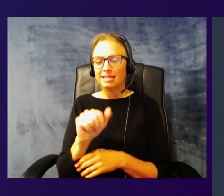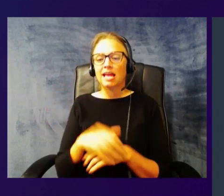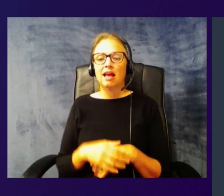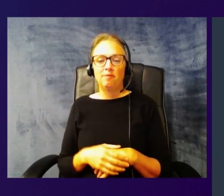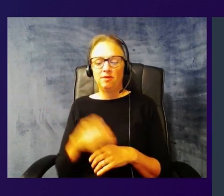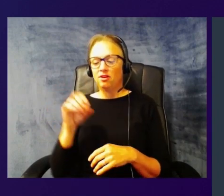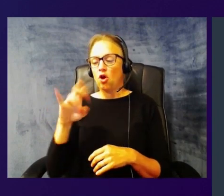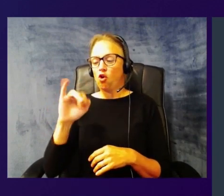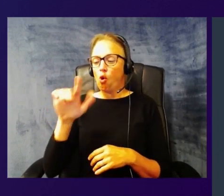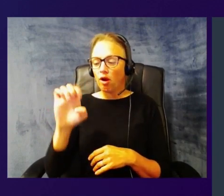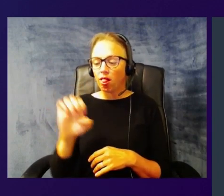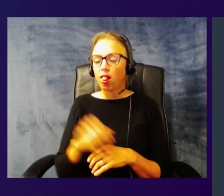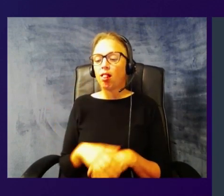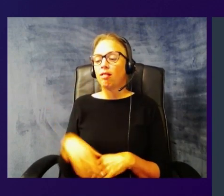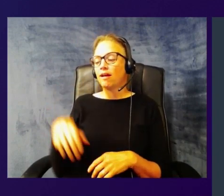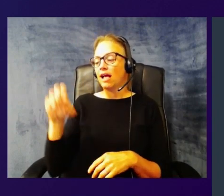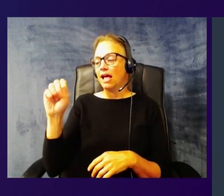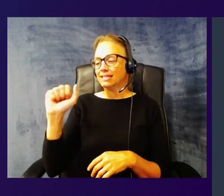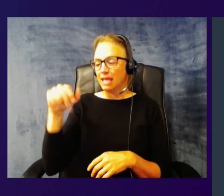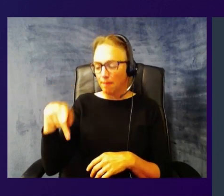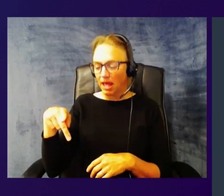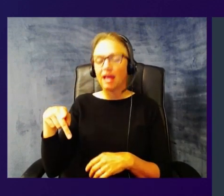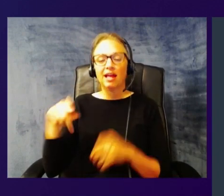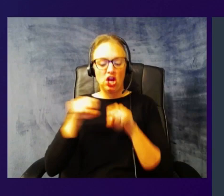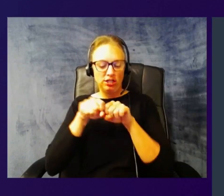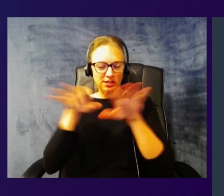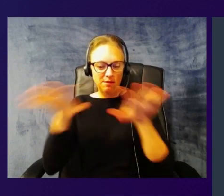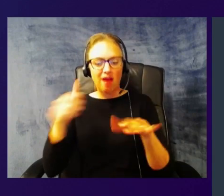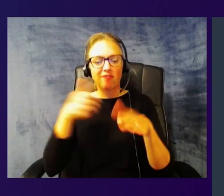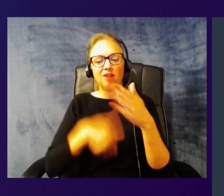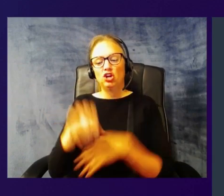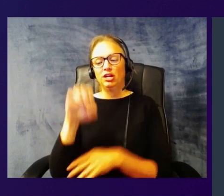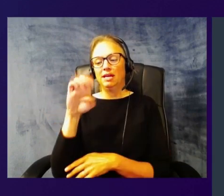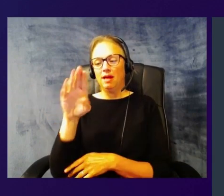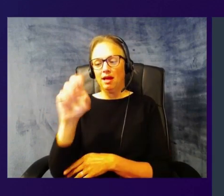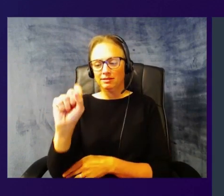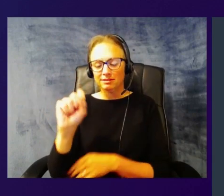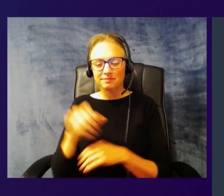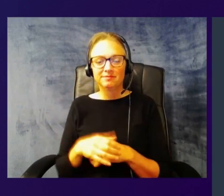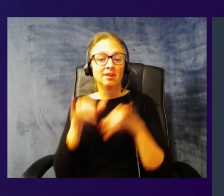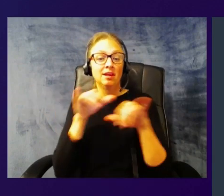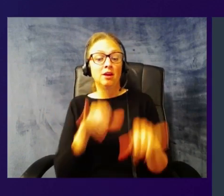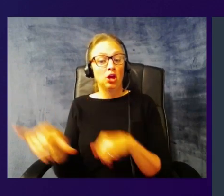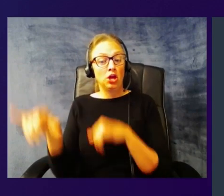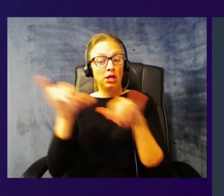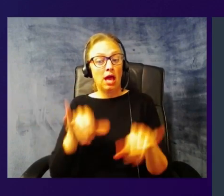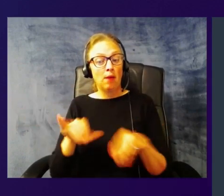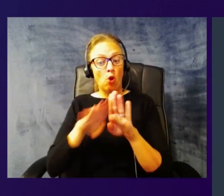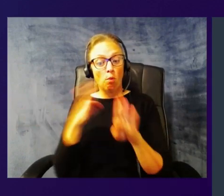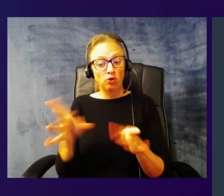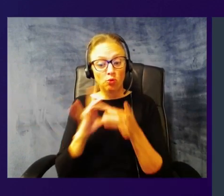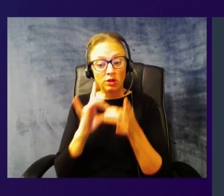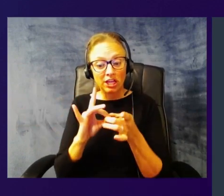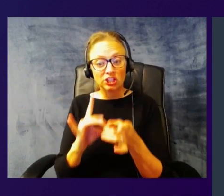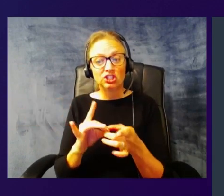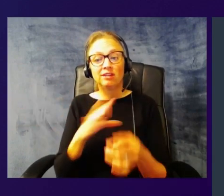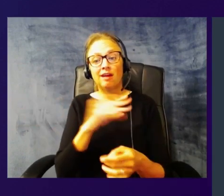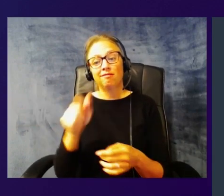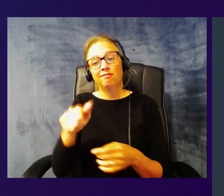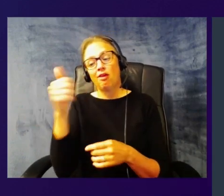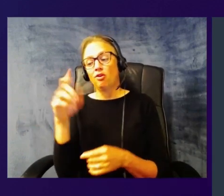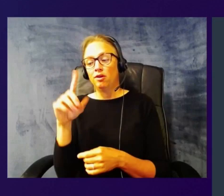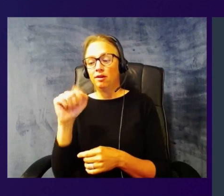and SAP are widely deployed on EBS, as well as common open-source relational and NoSQL databases